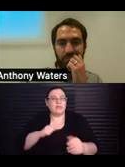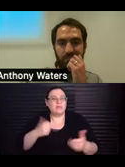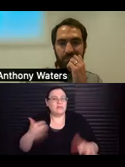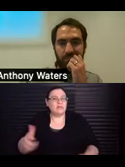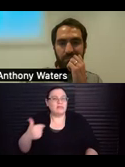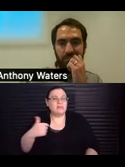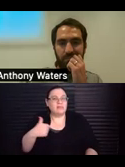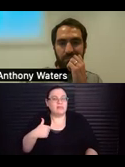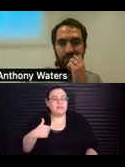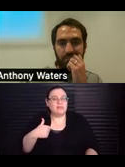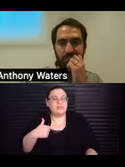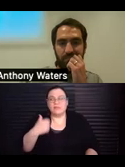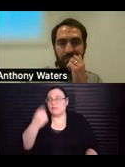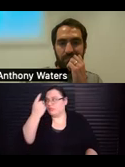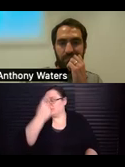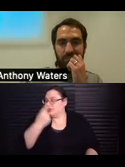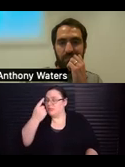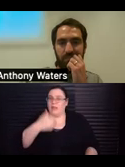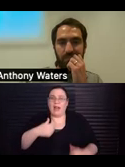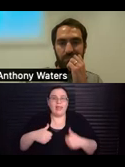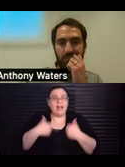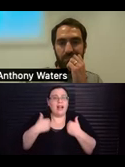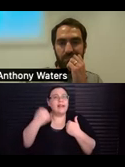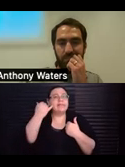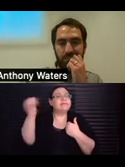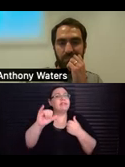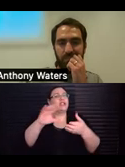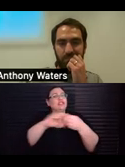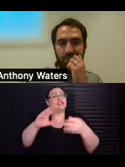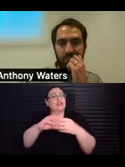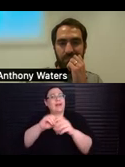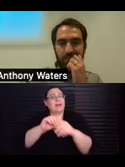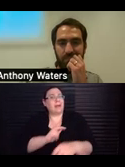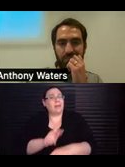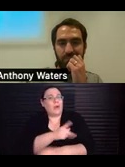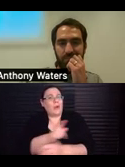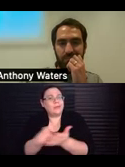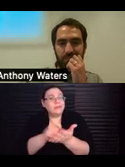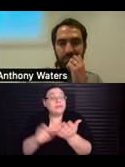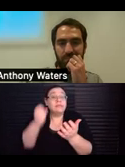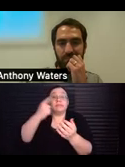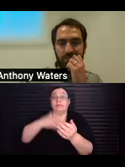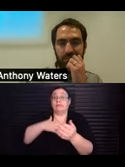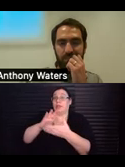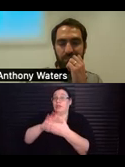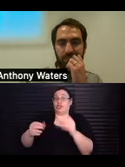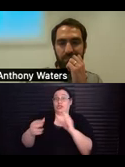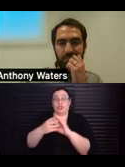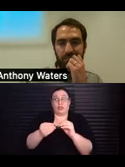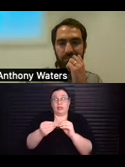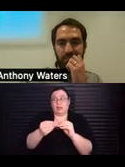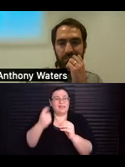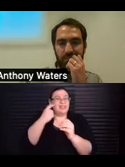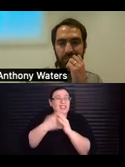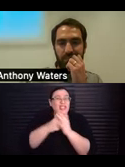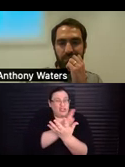I started to think of my life like one of the stories I put in my poems. But my story was still at the beginning. And